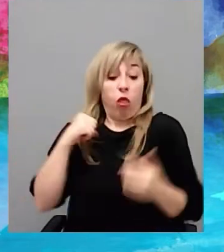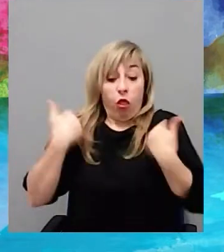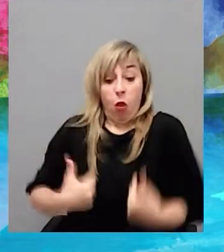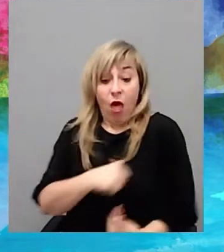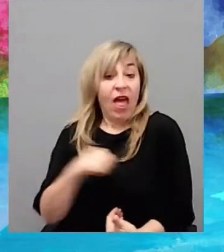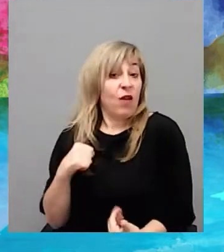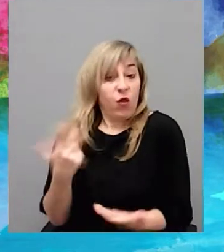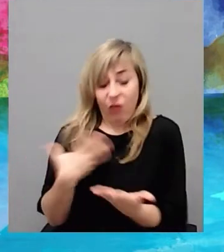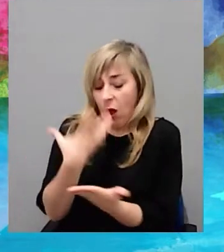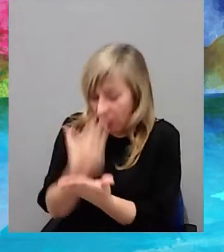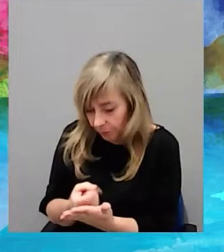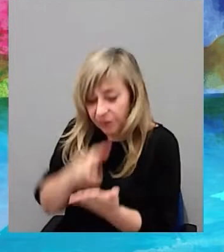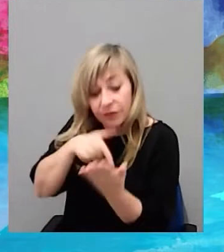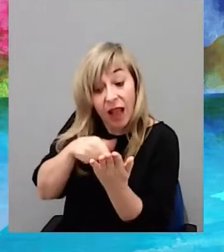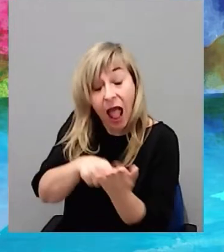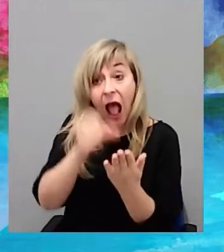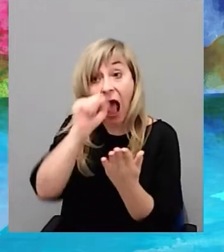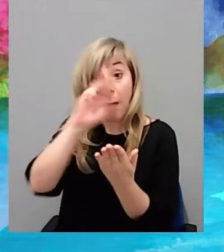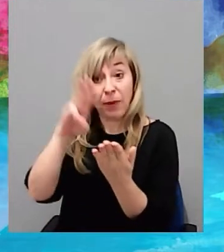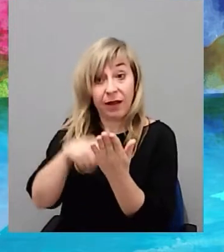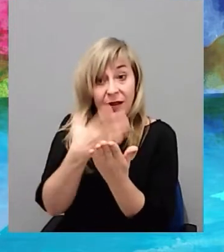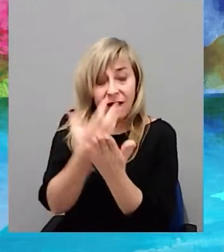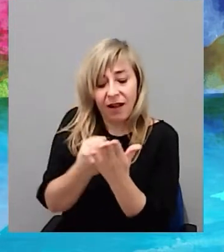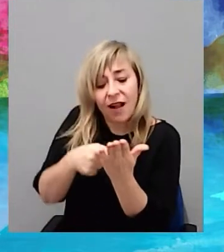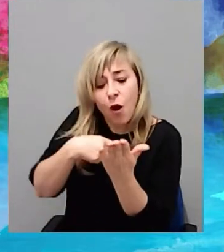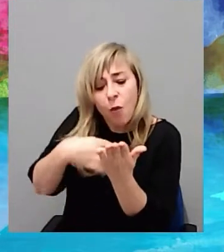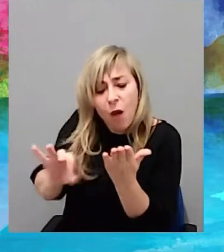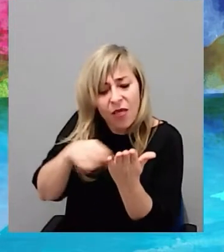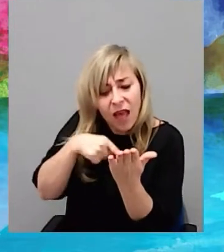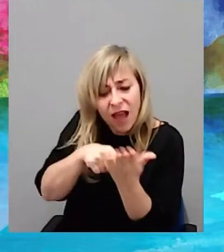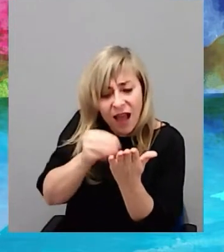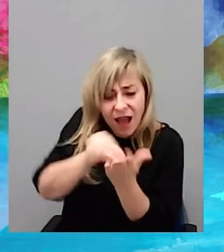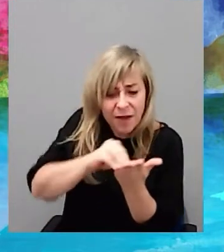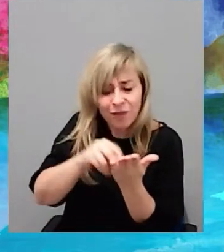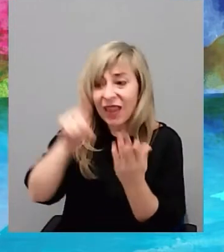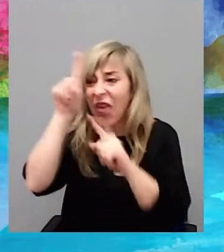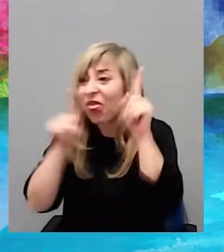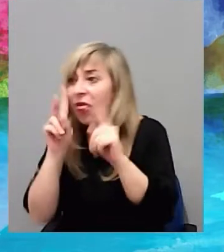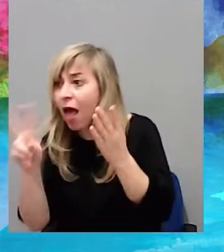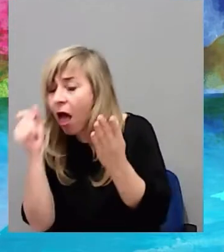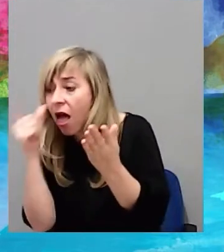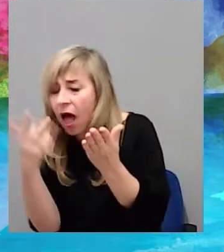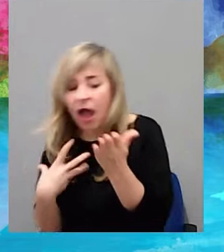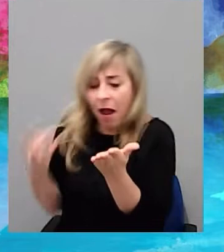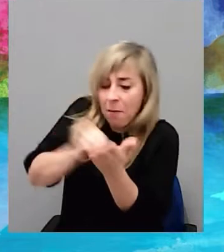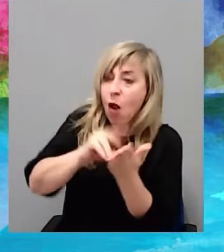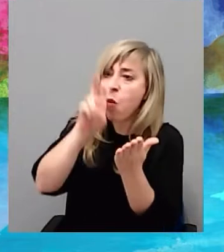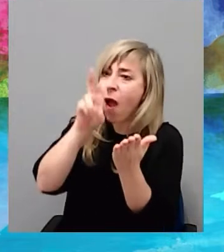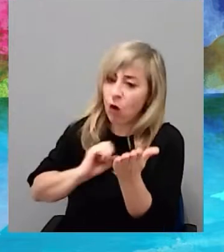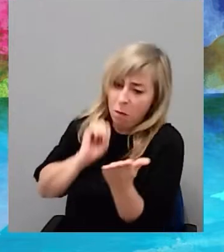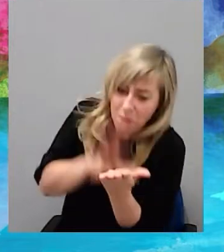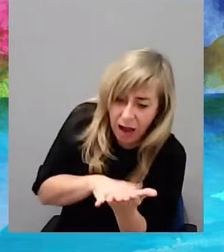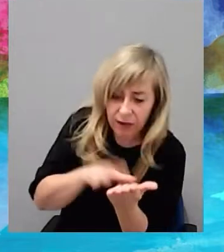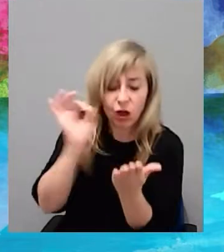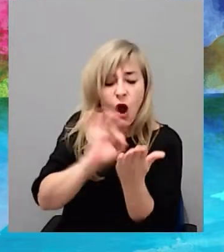profile offers users the opportunity to interact with the application by adding incidents, accessibility